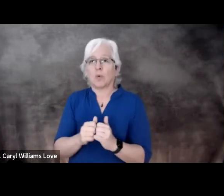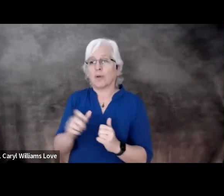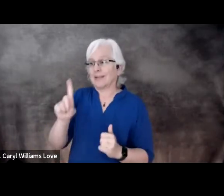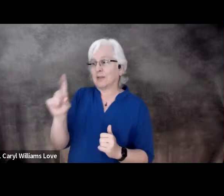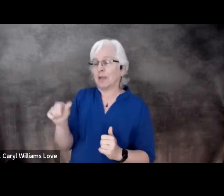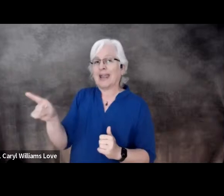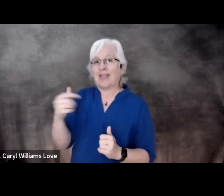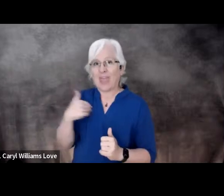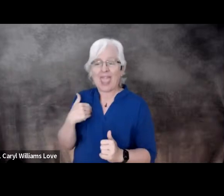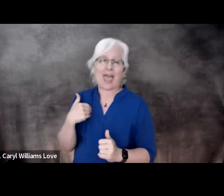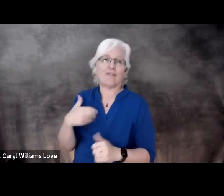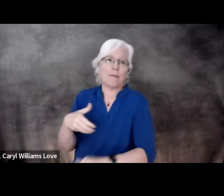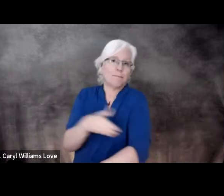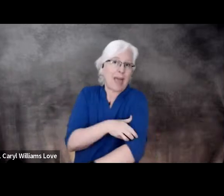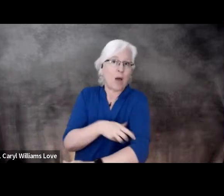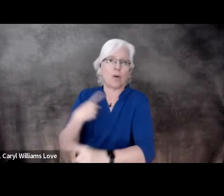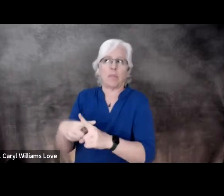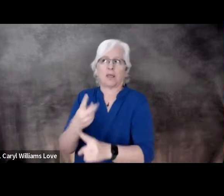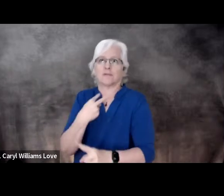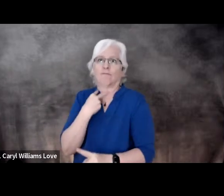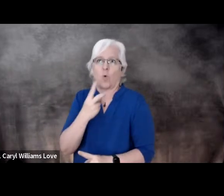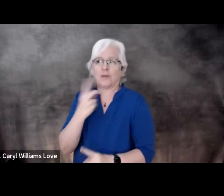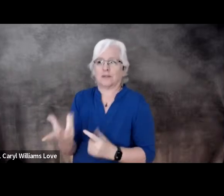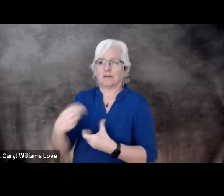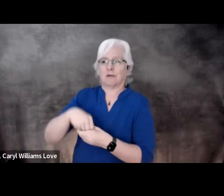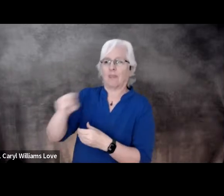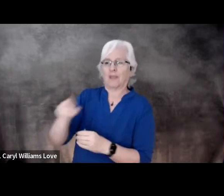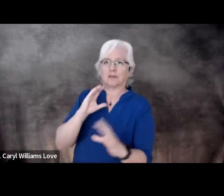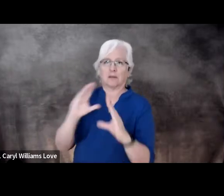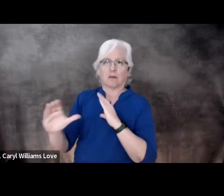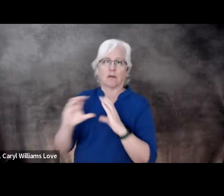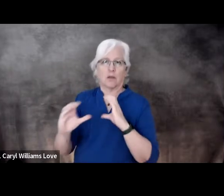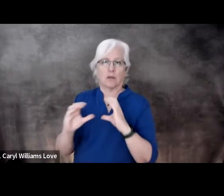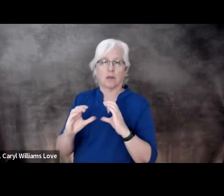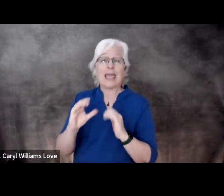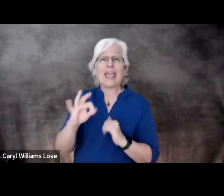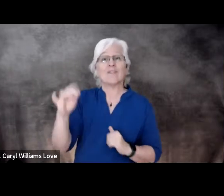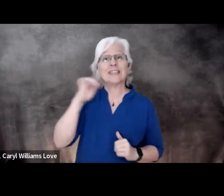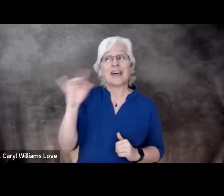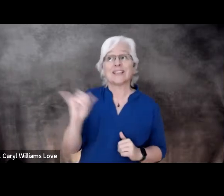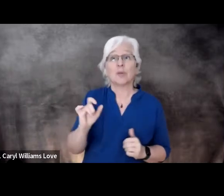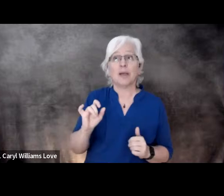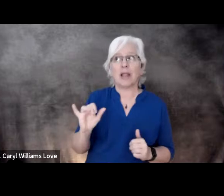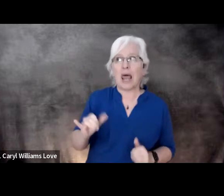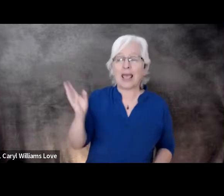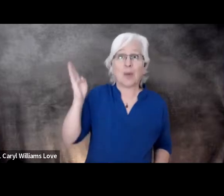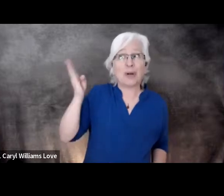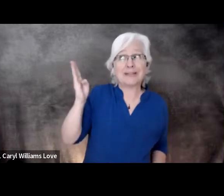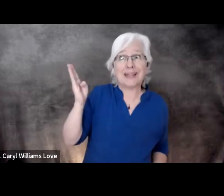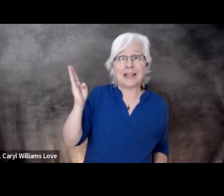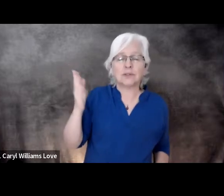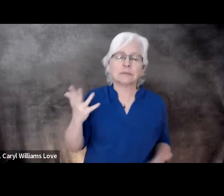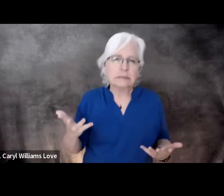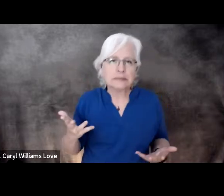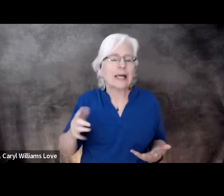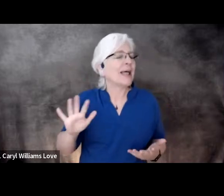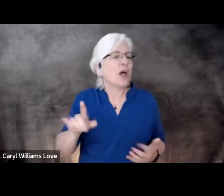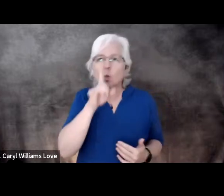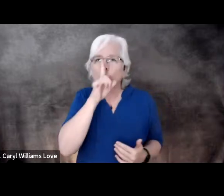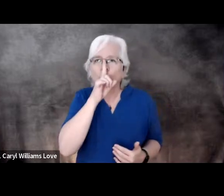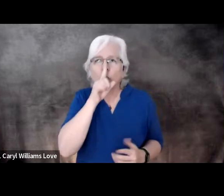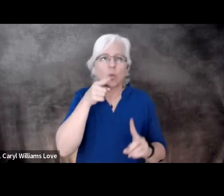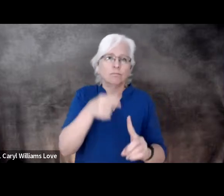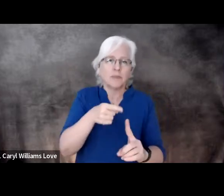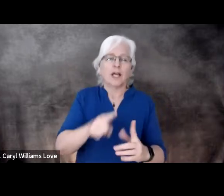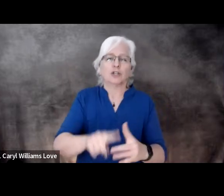and voice in those conversations too. So even if it sounds a bit like a presentation, this is the start of a two-way conversation. And